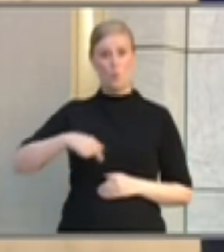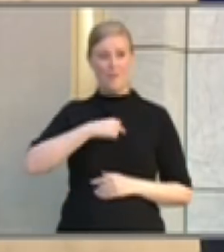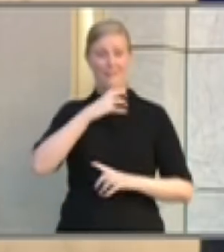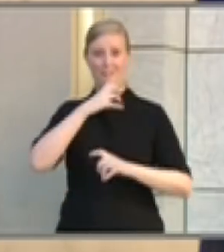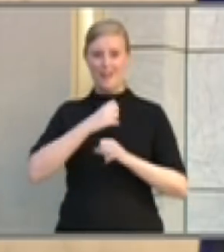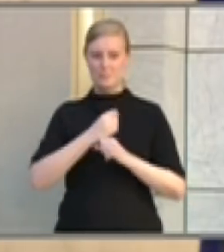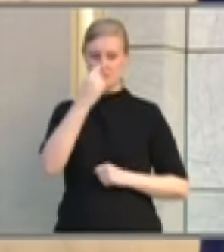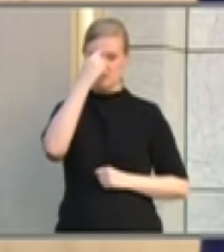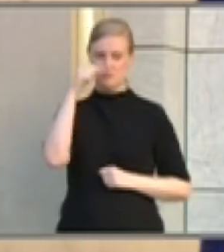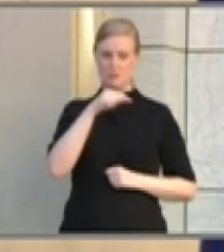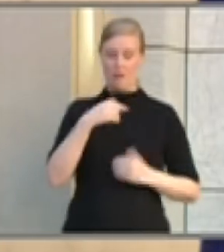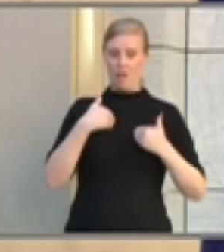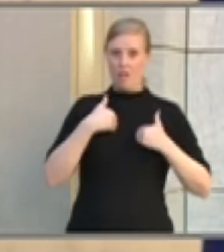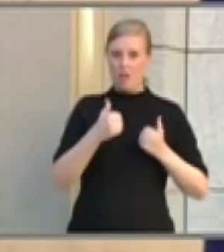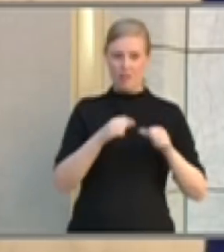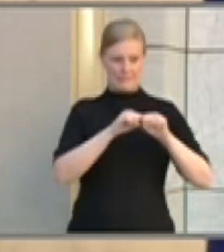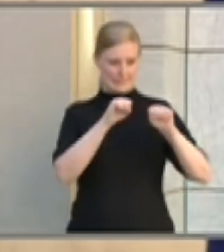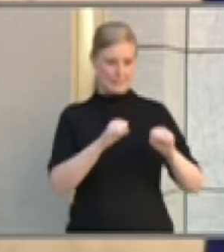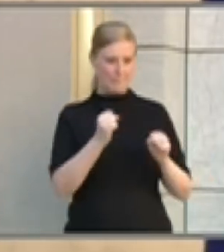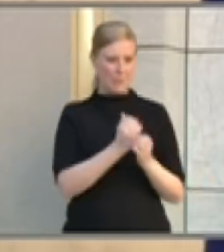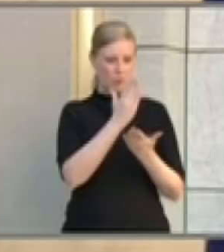that we face in the period ahead.